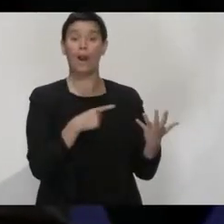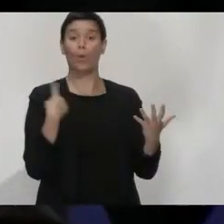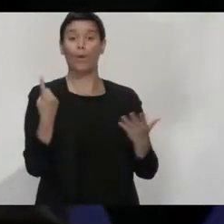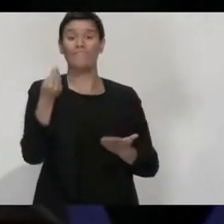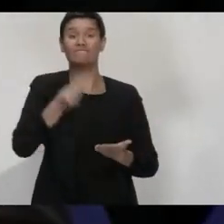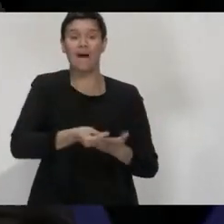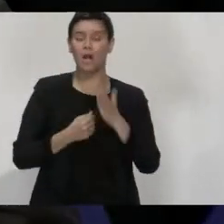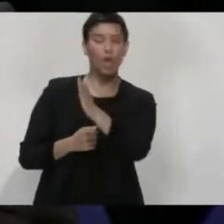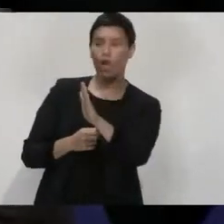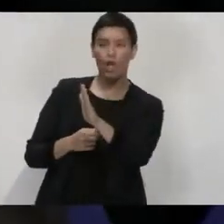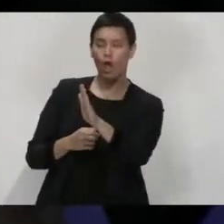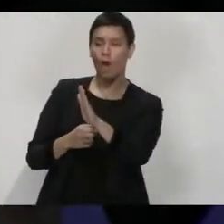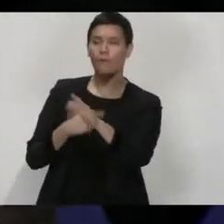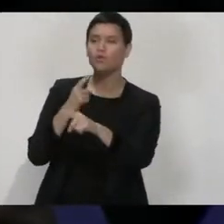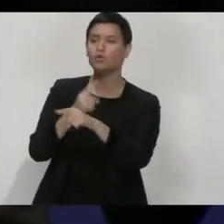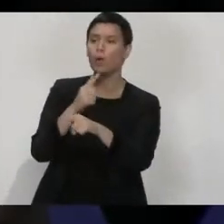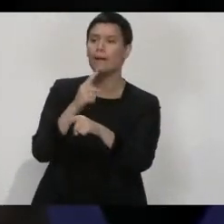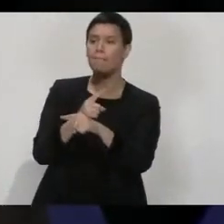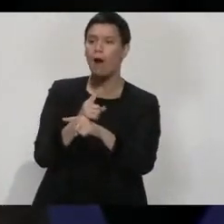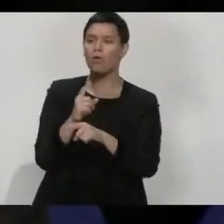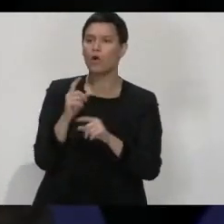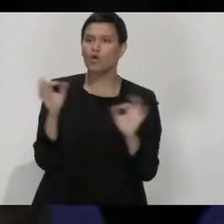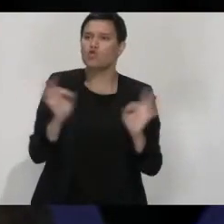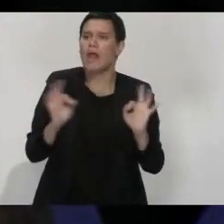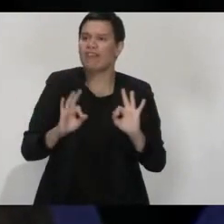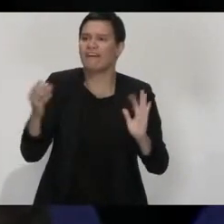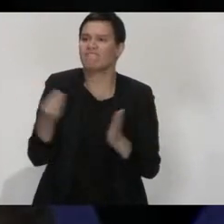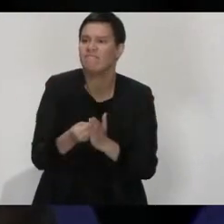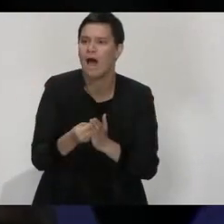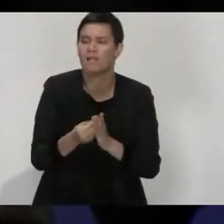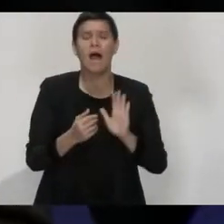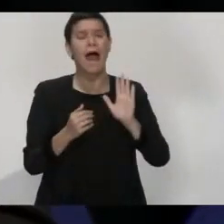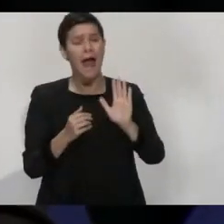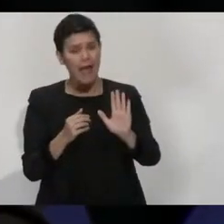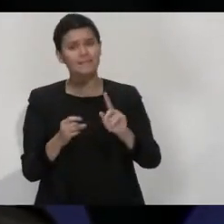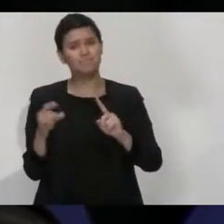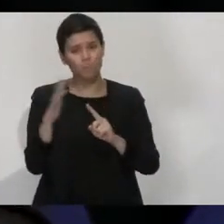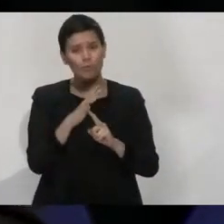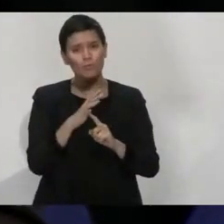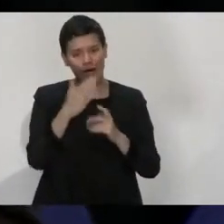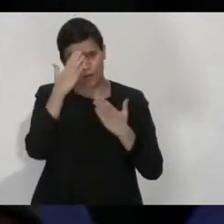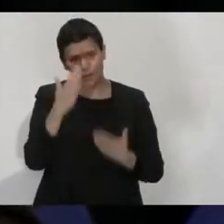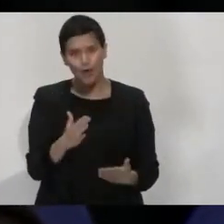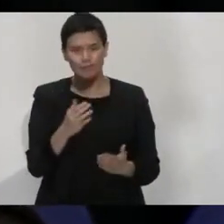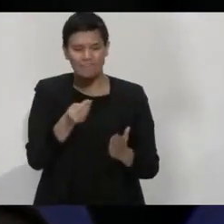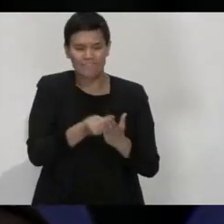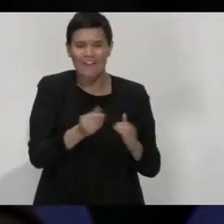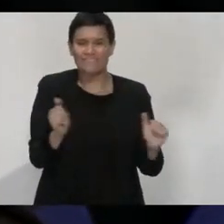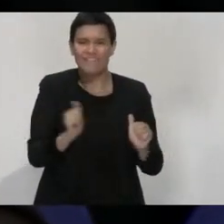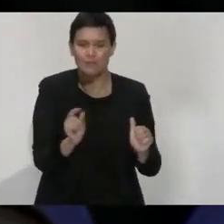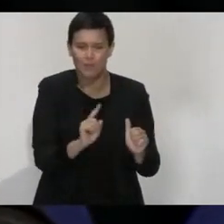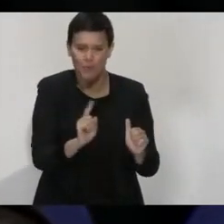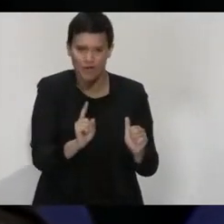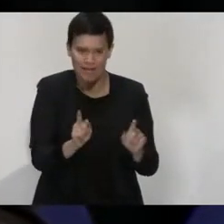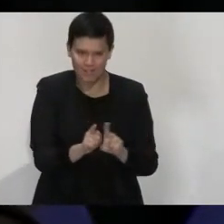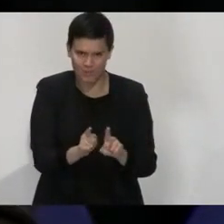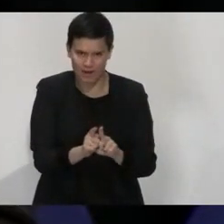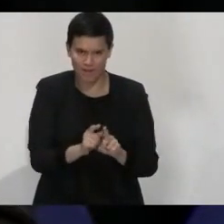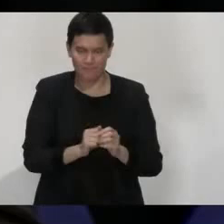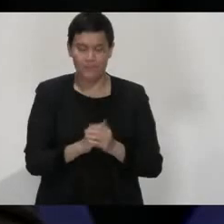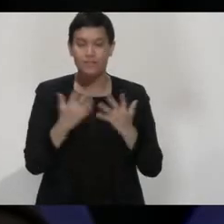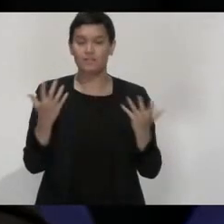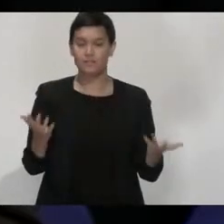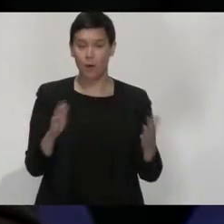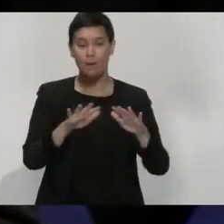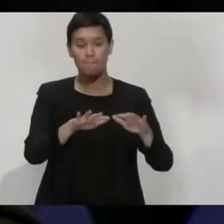that. I'm looking about what they did. It's important context, Jason. So what we did fund were things that really strongly support the delivery of public